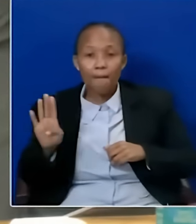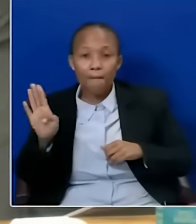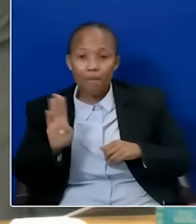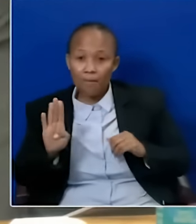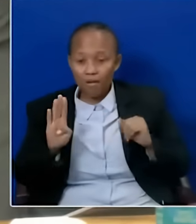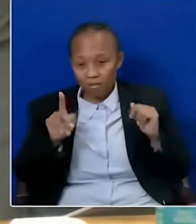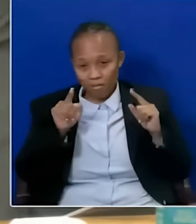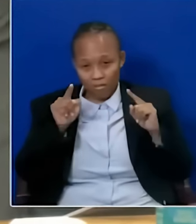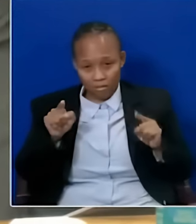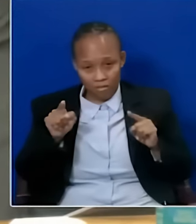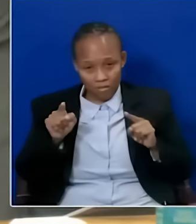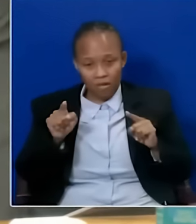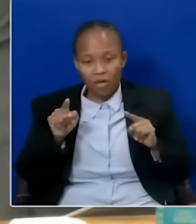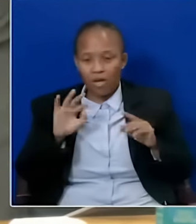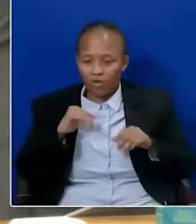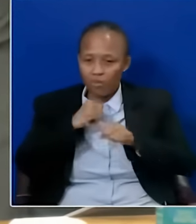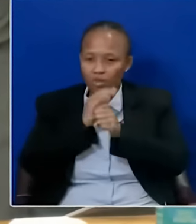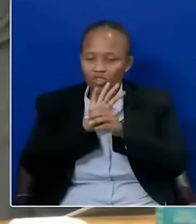this ballistics examination